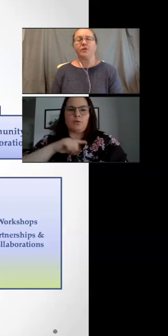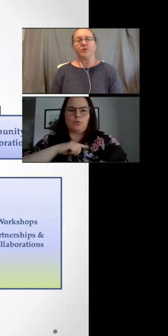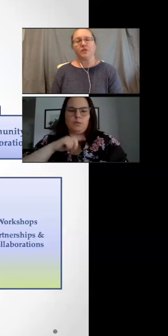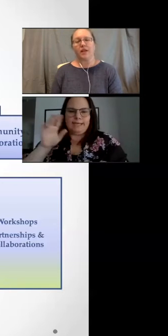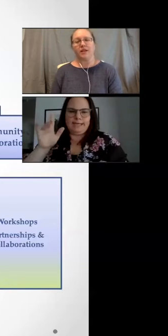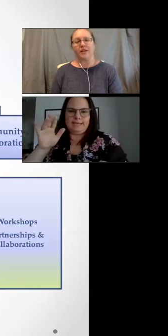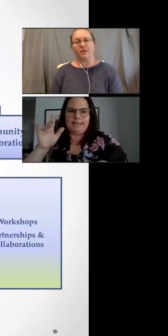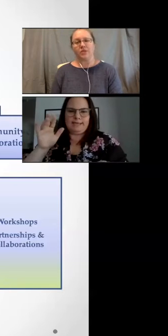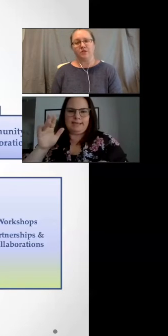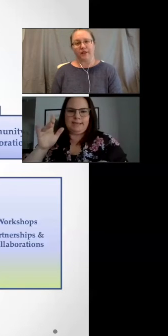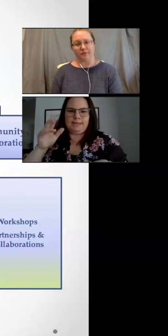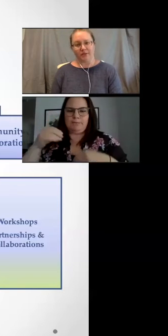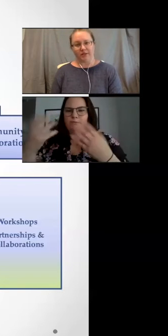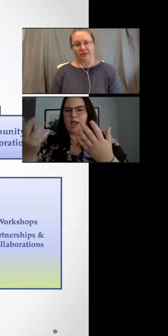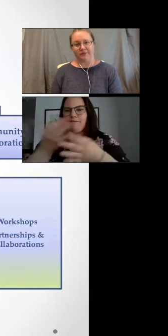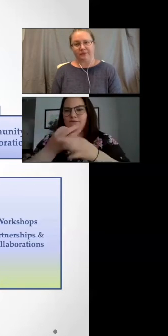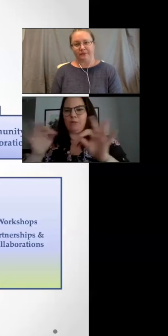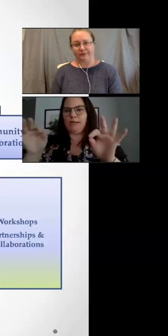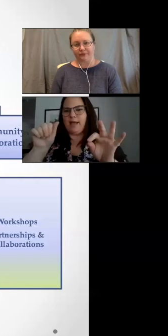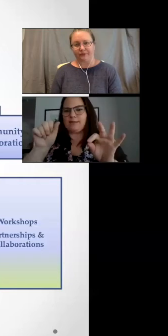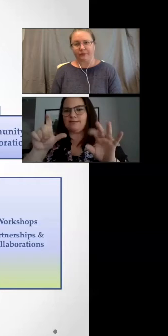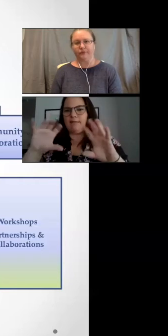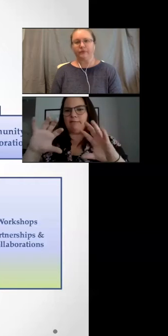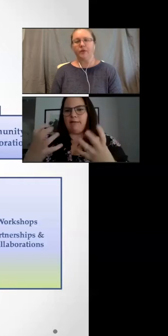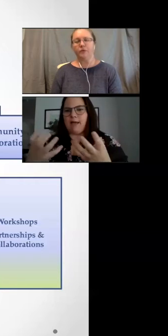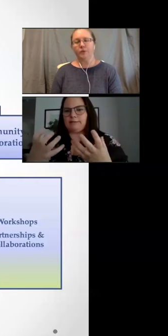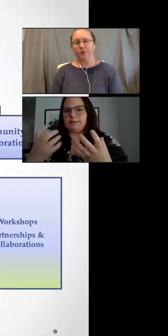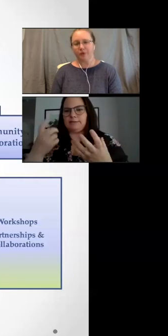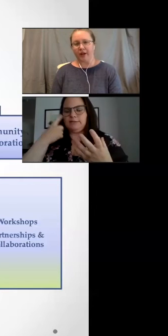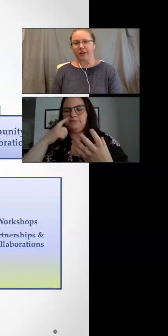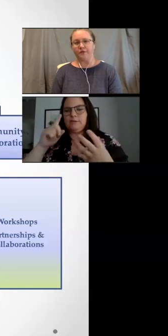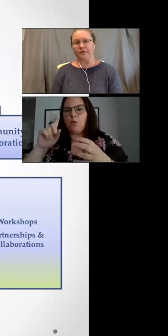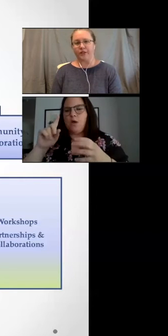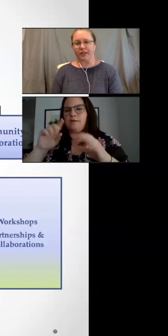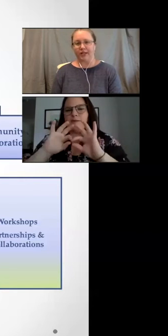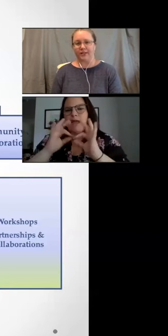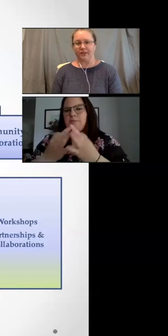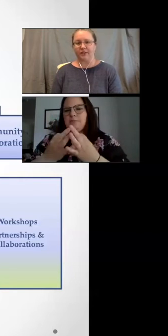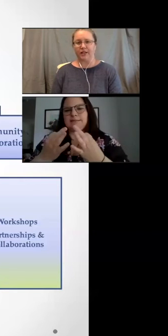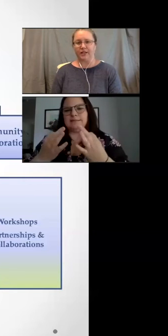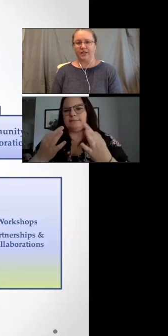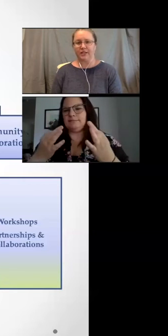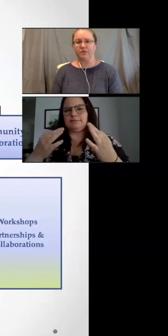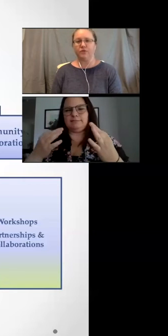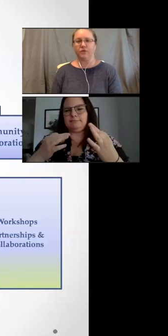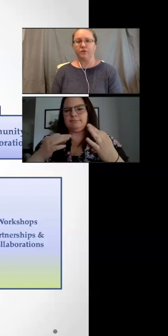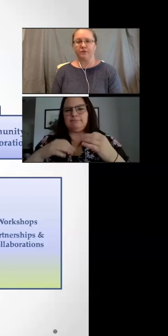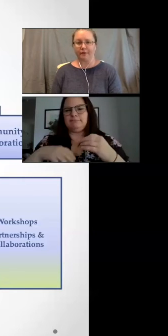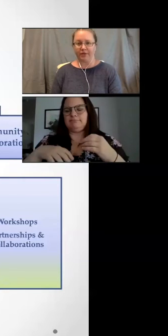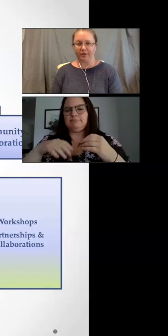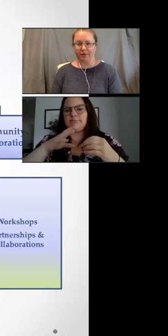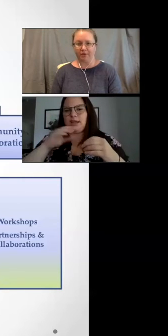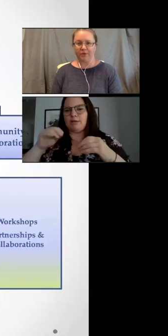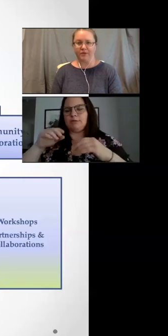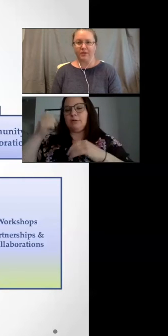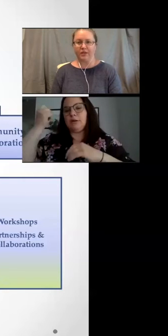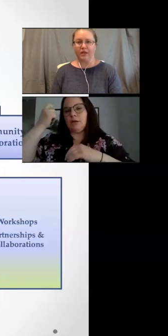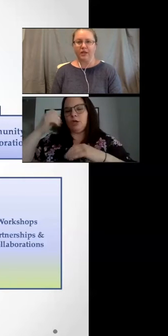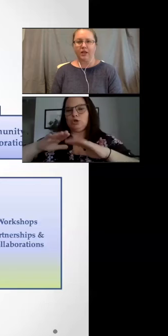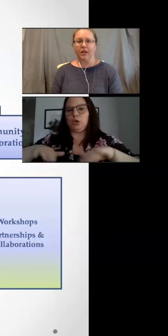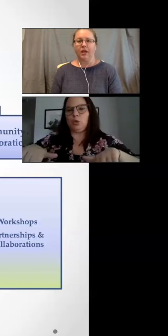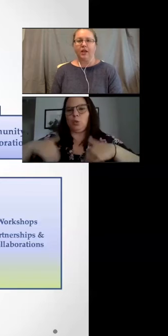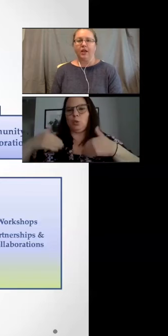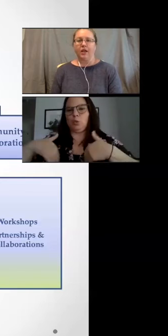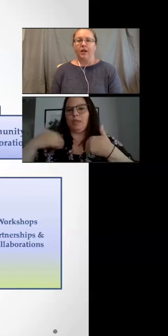We also look at language development. We provide free ASL classes for family members.